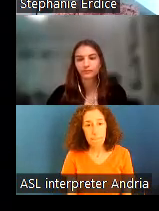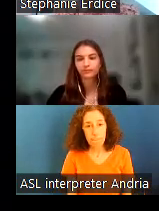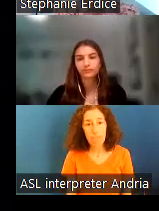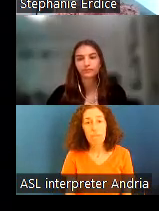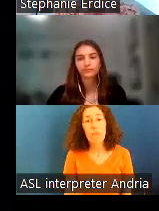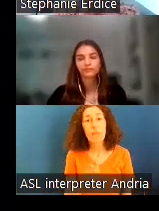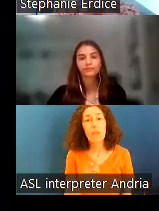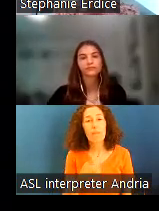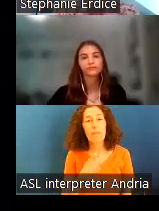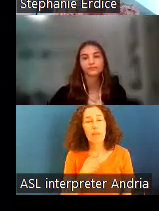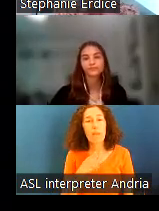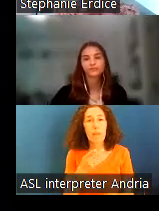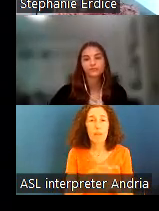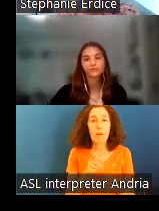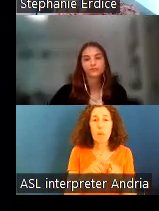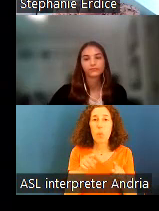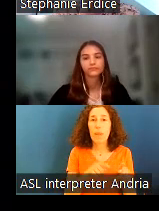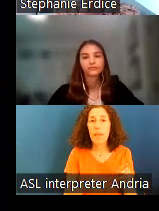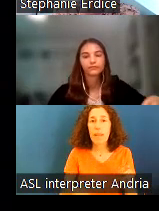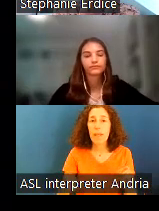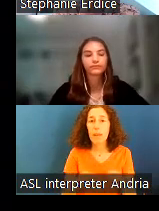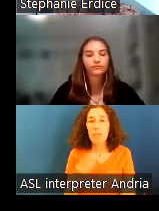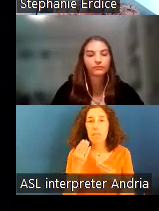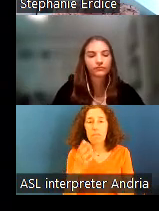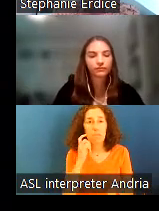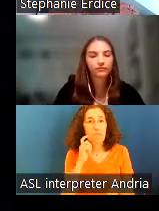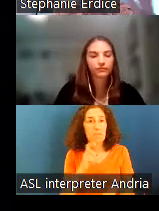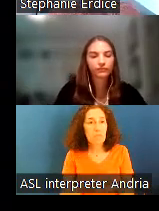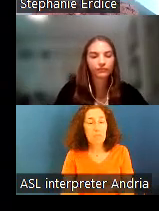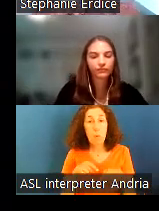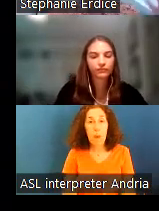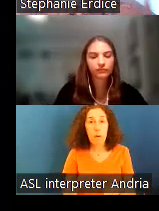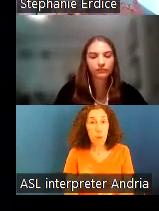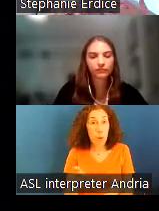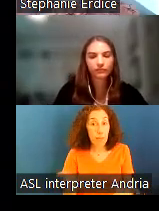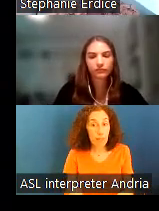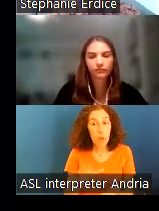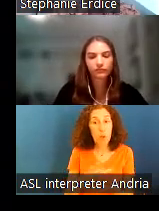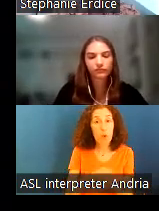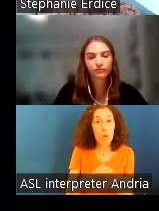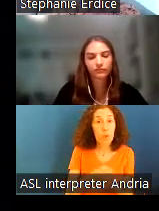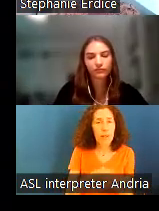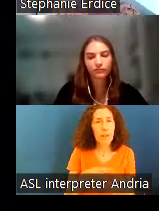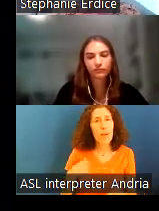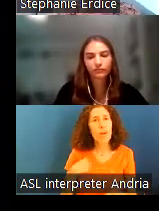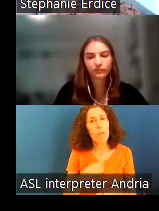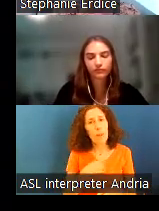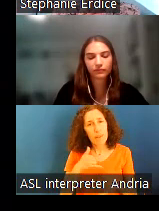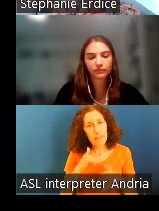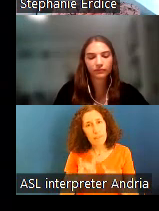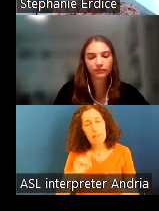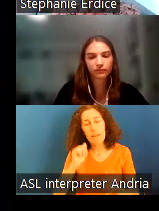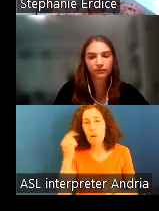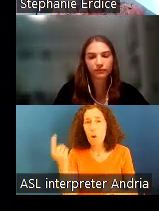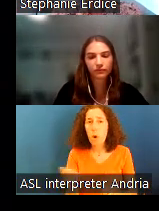and we notice in ourselves as well, we also are learning about our own self-care as we go through our own careers and our own work